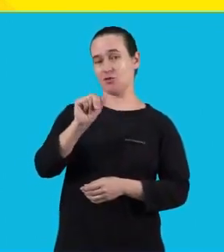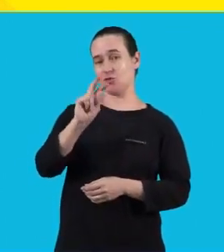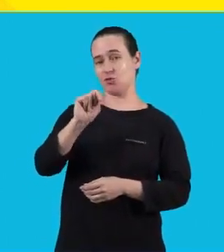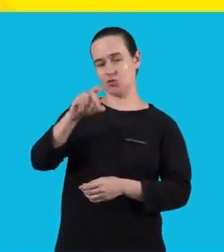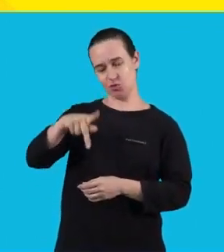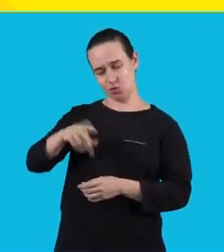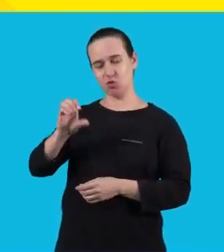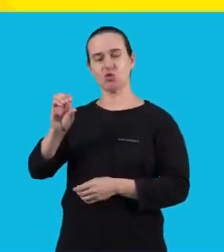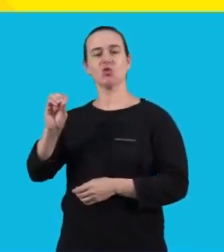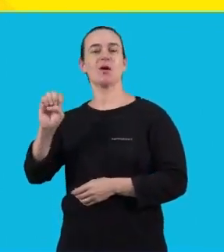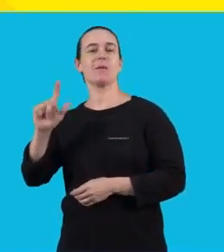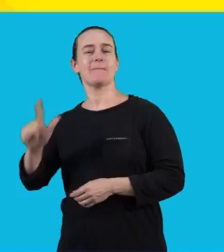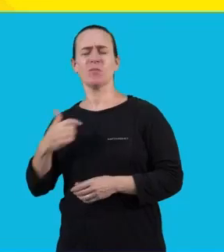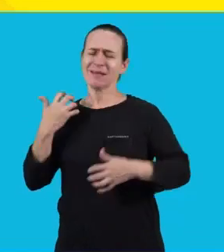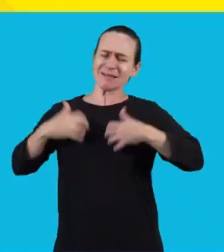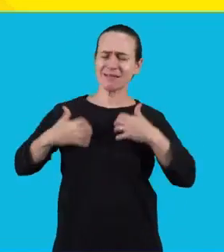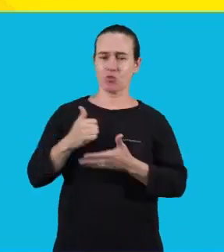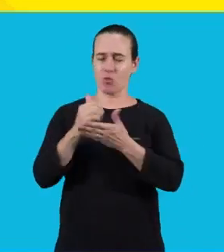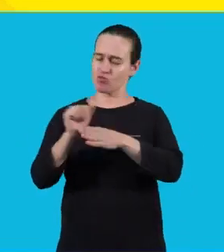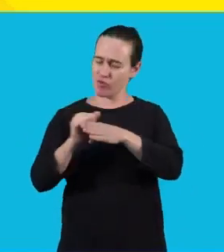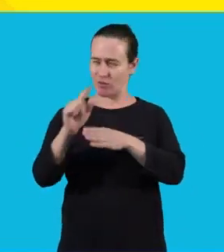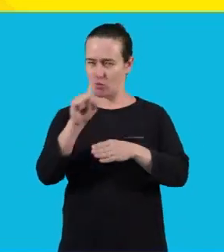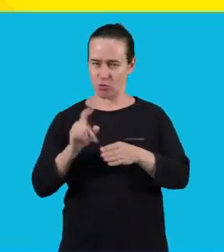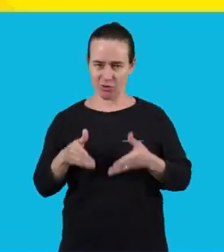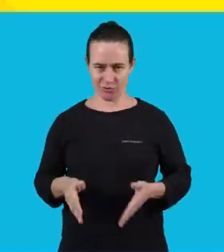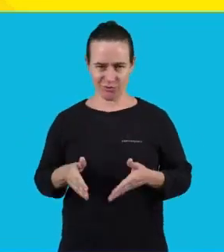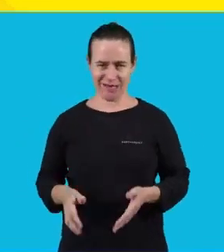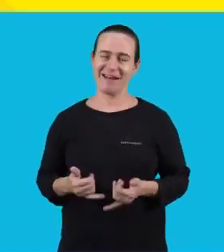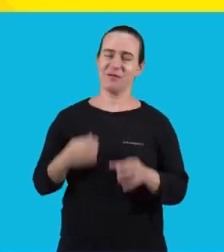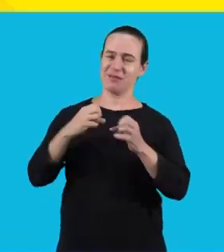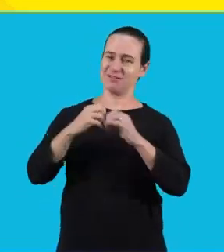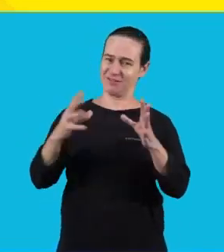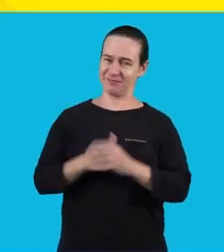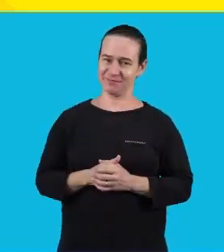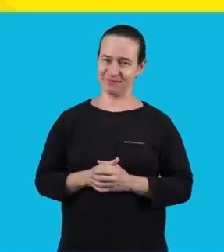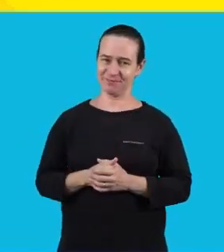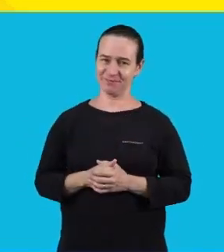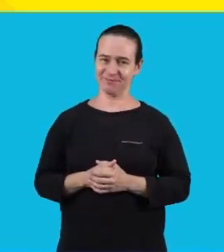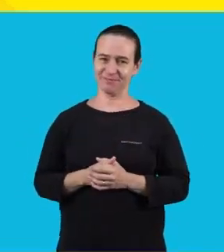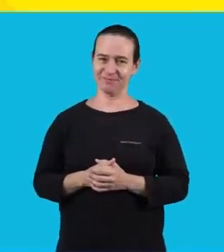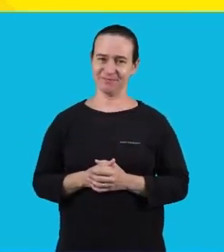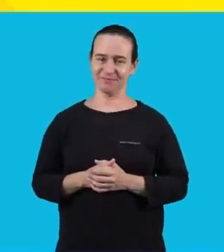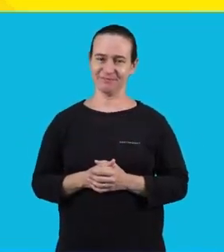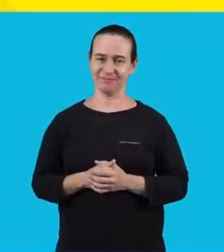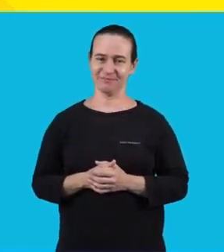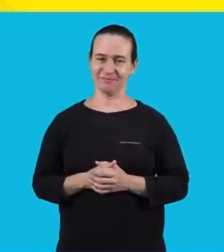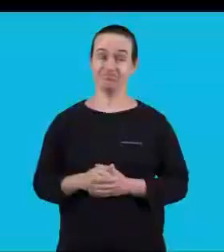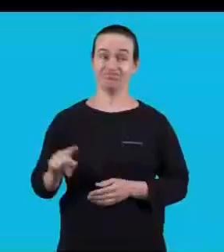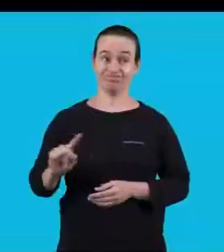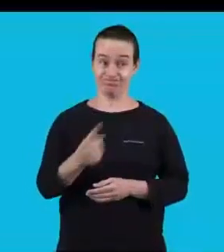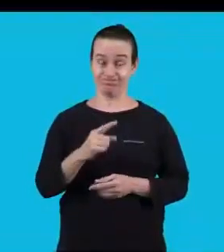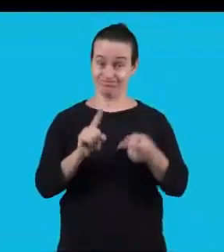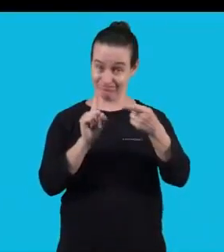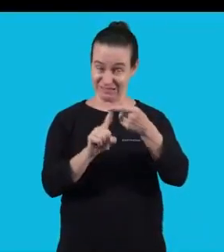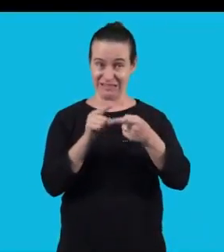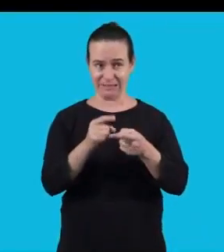and I'm very excited to do some practice questions with you today. Let's jump right in. The first